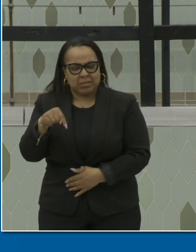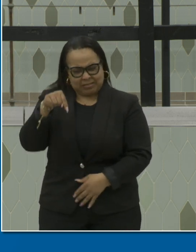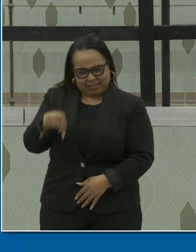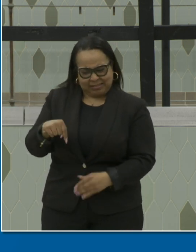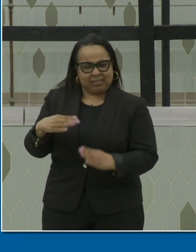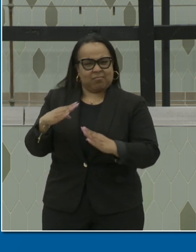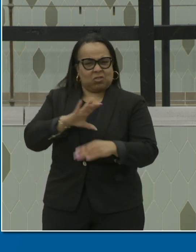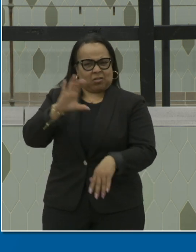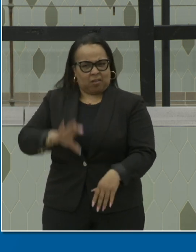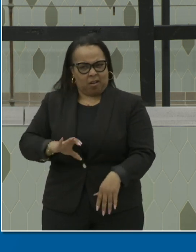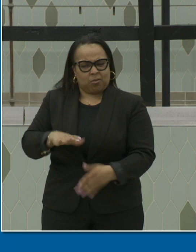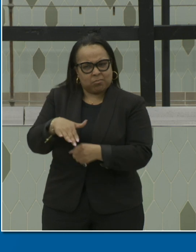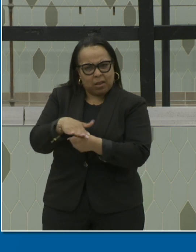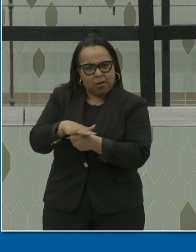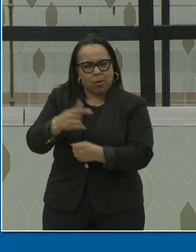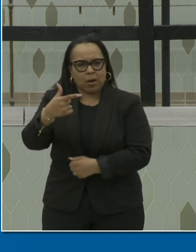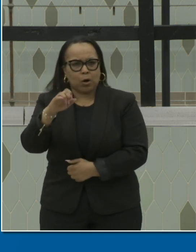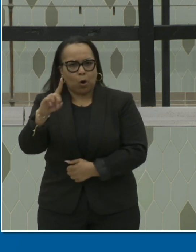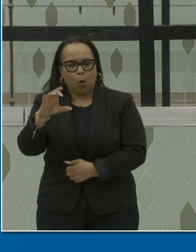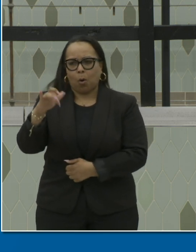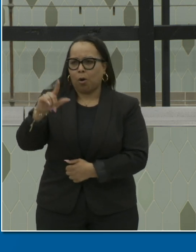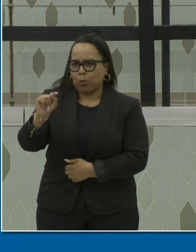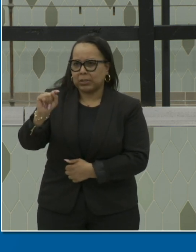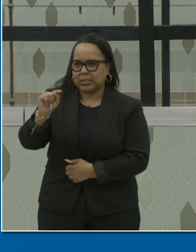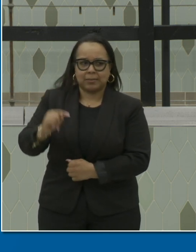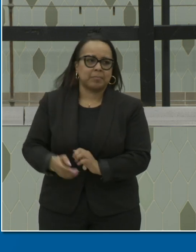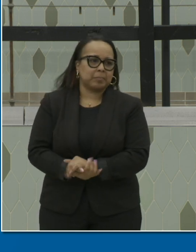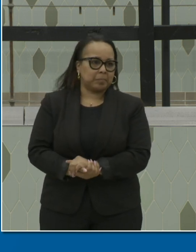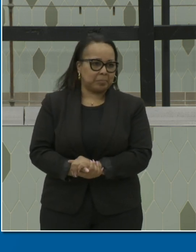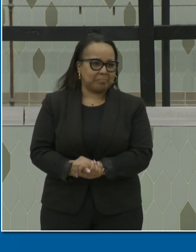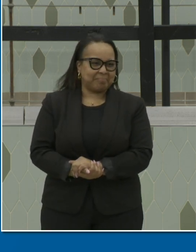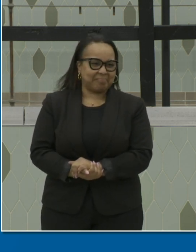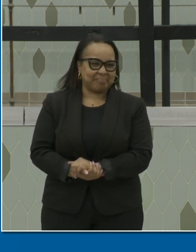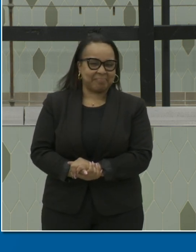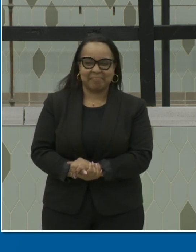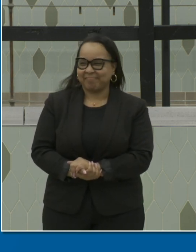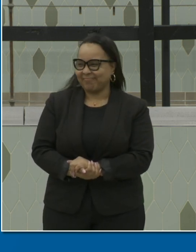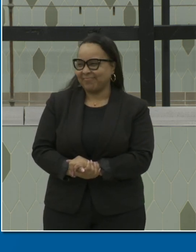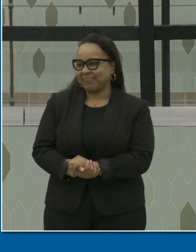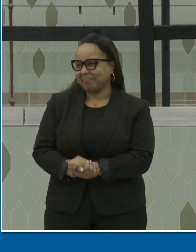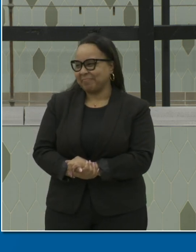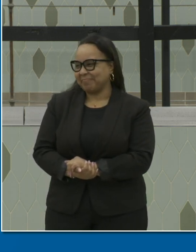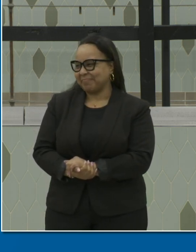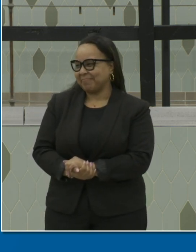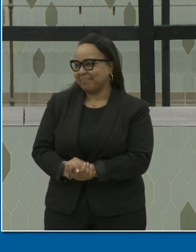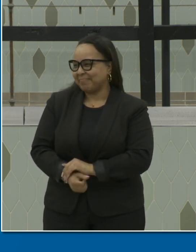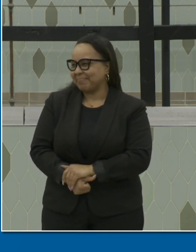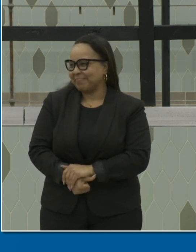Chicago's Gold Coast.